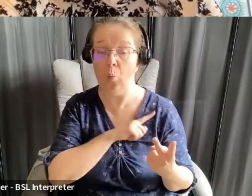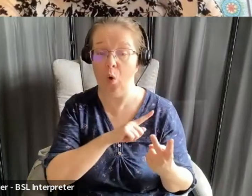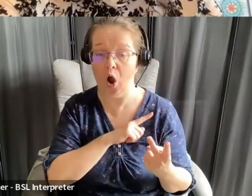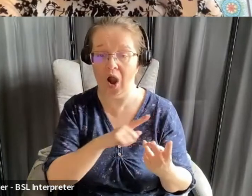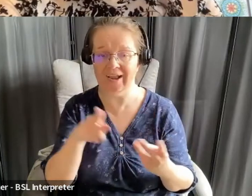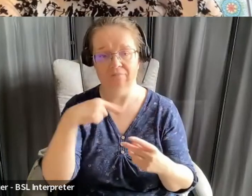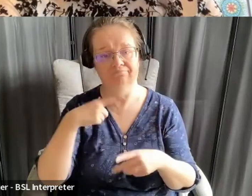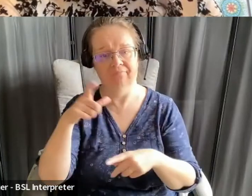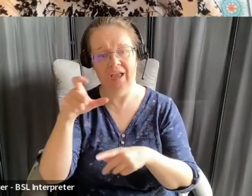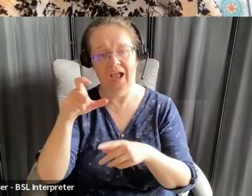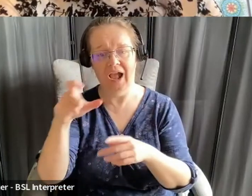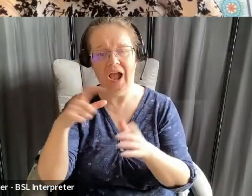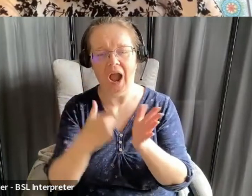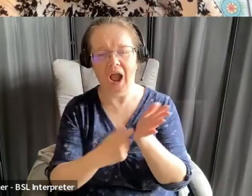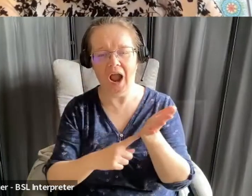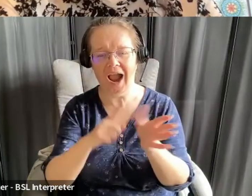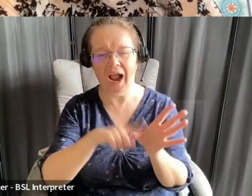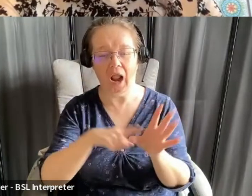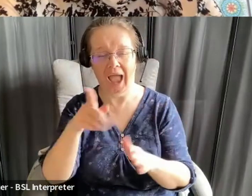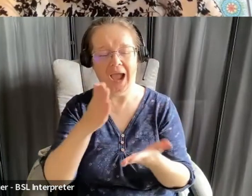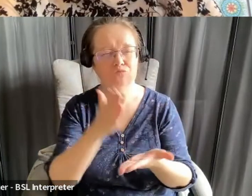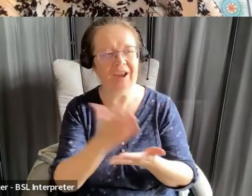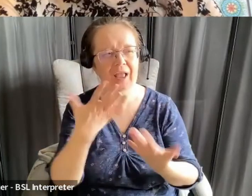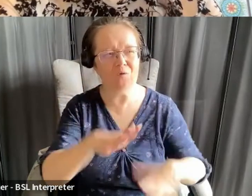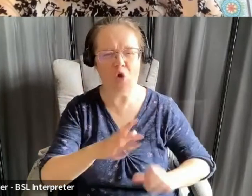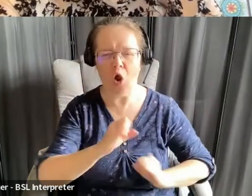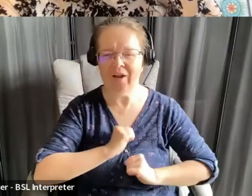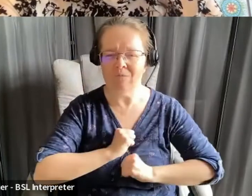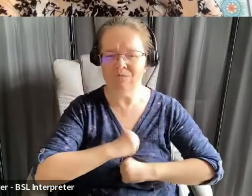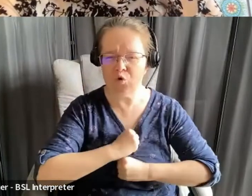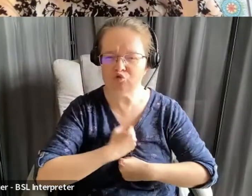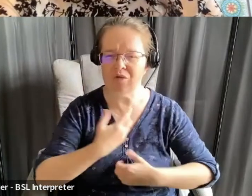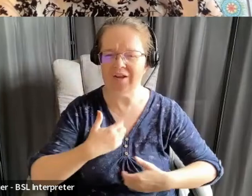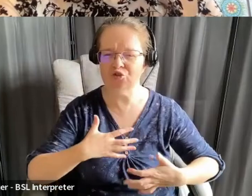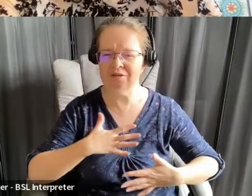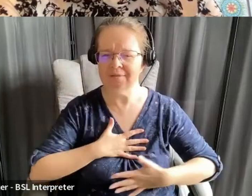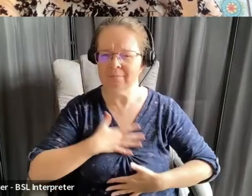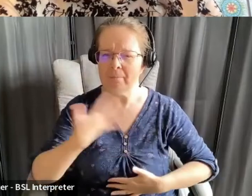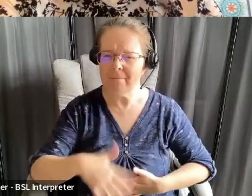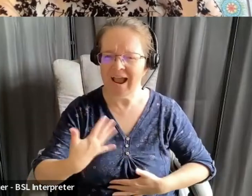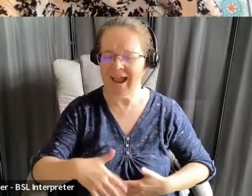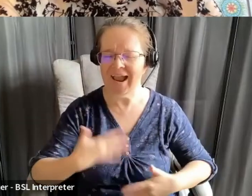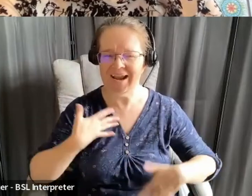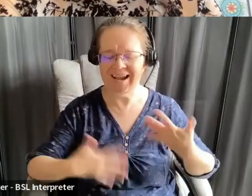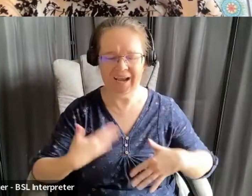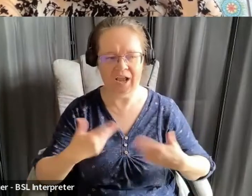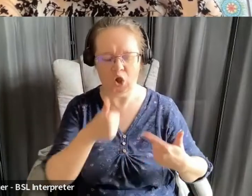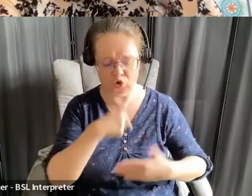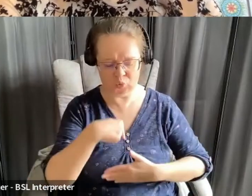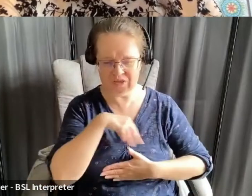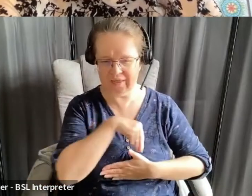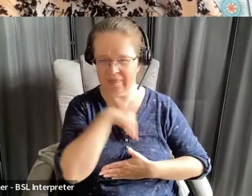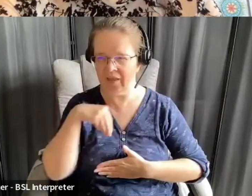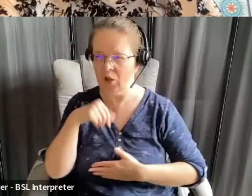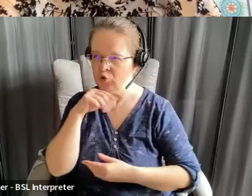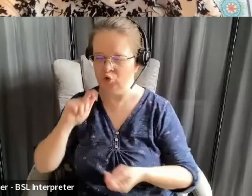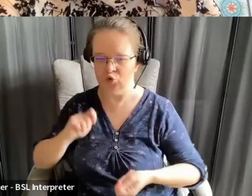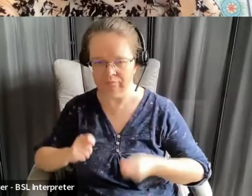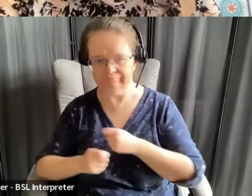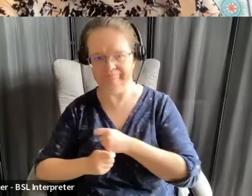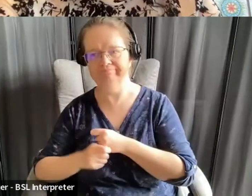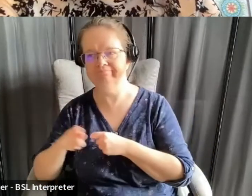wanted to change. It was actually born out of frustration and pain. And listen to that pain and use it intuitively, because you can make the